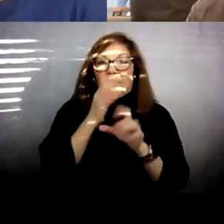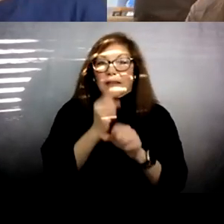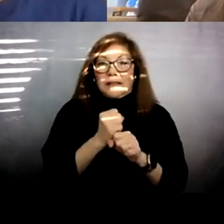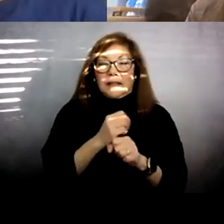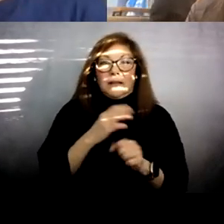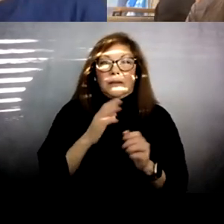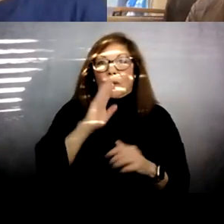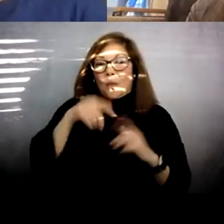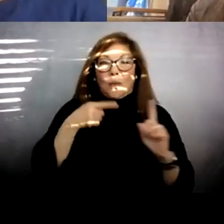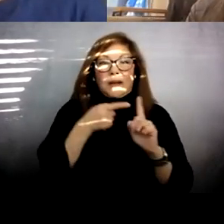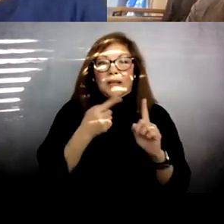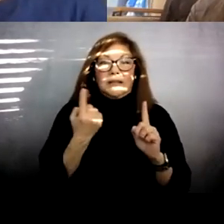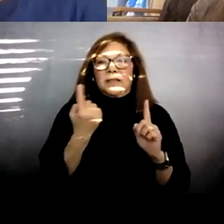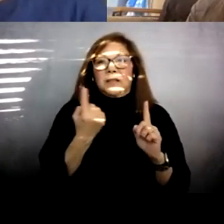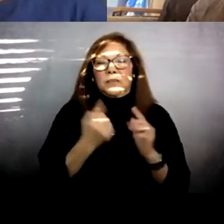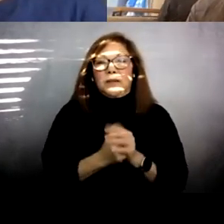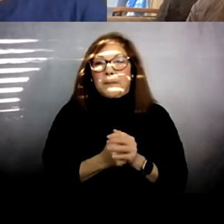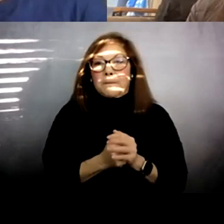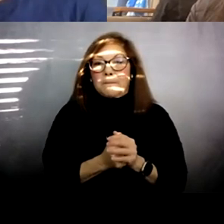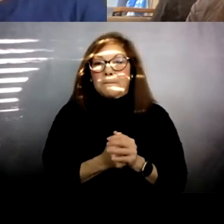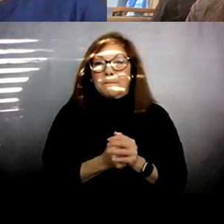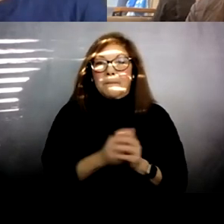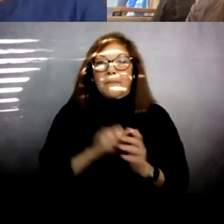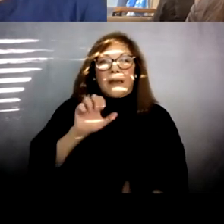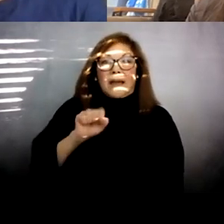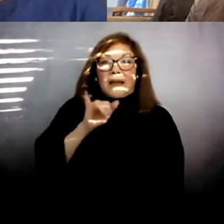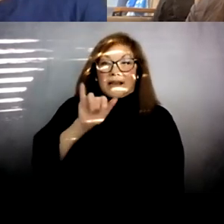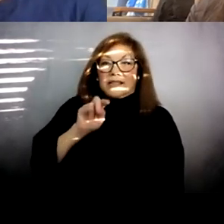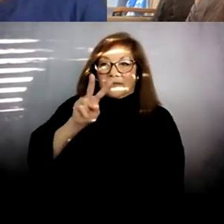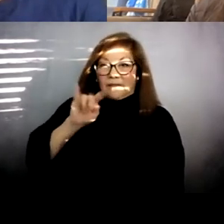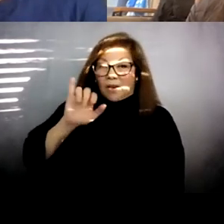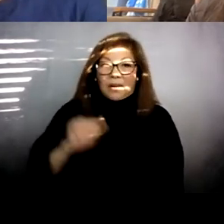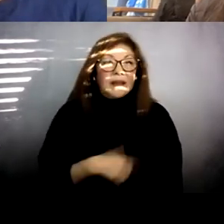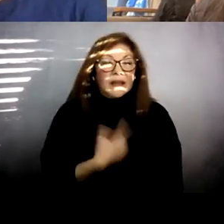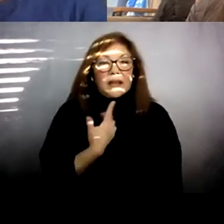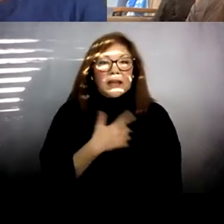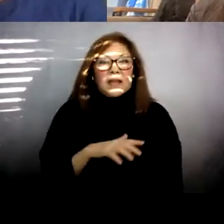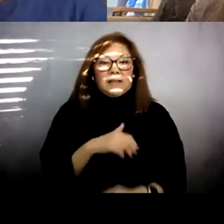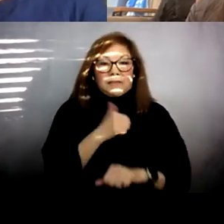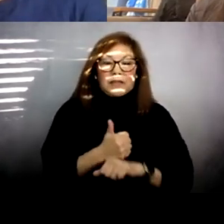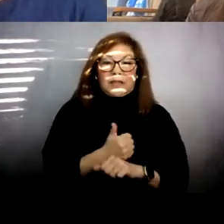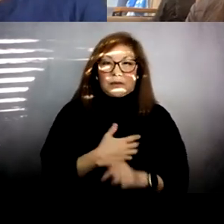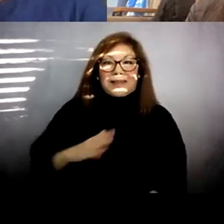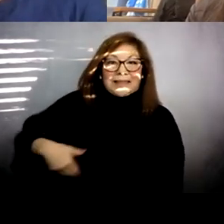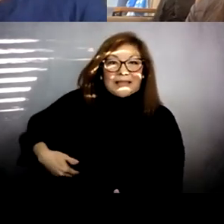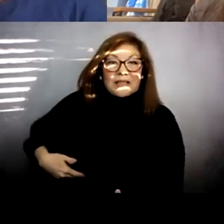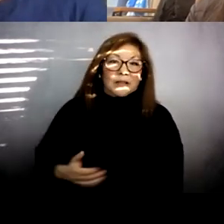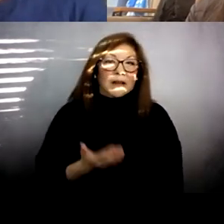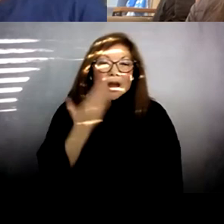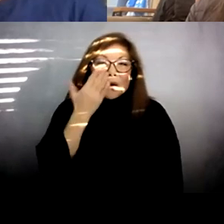you know, somebody like Ashvarya at the root of it is being okay with sitting in tension. I don't know that everybody's